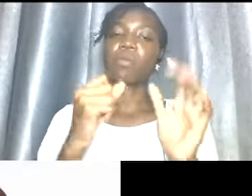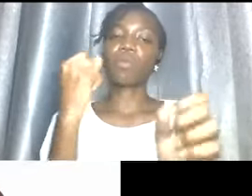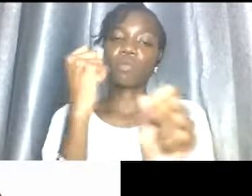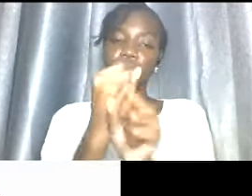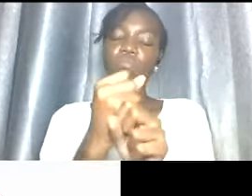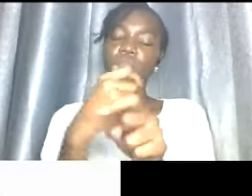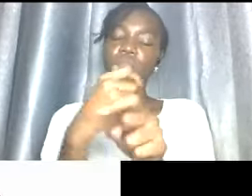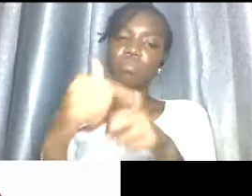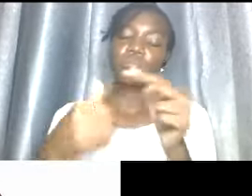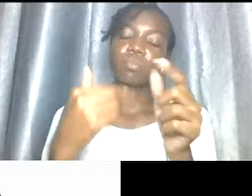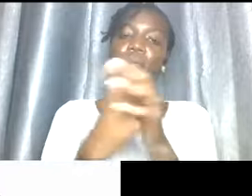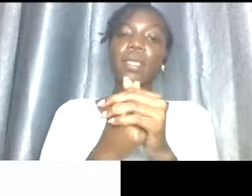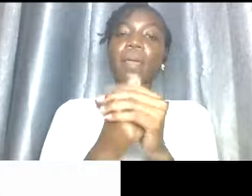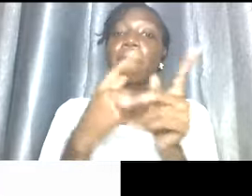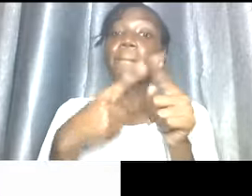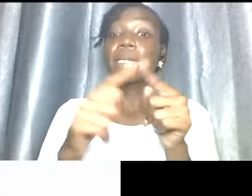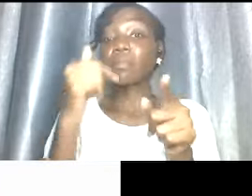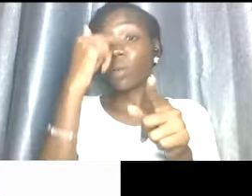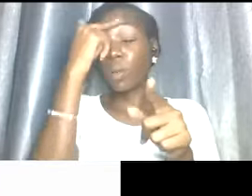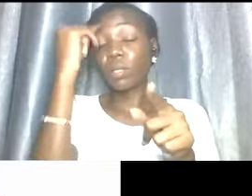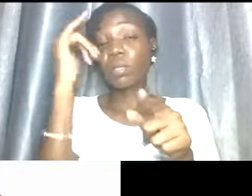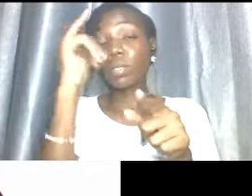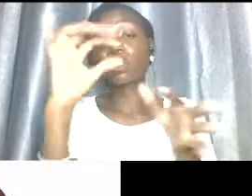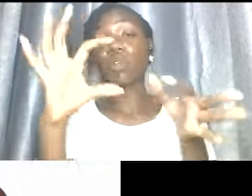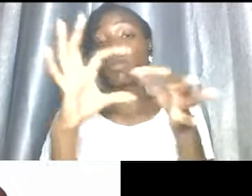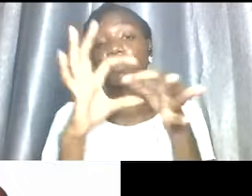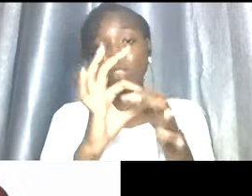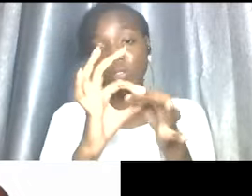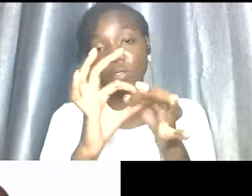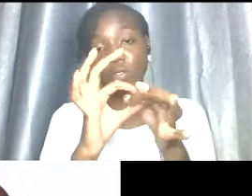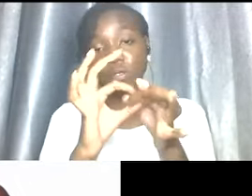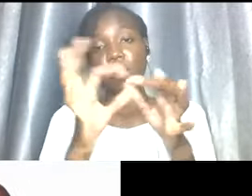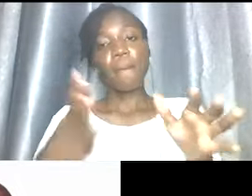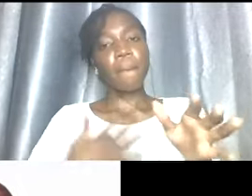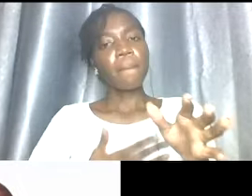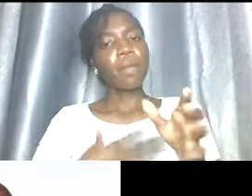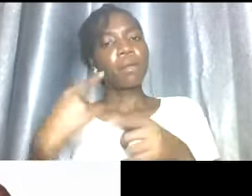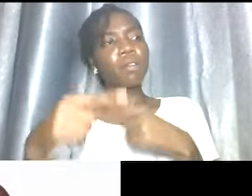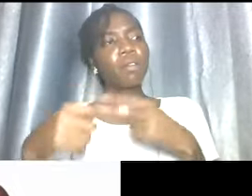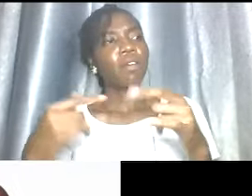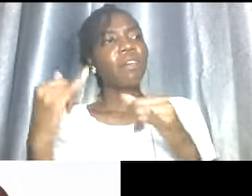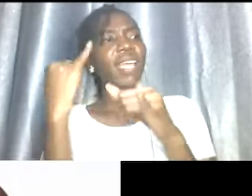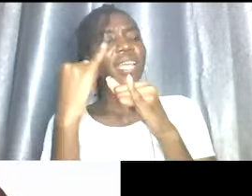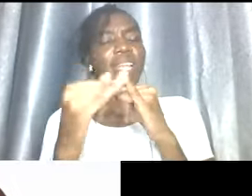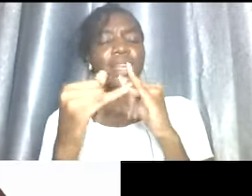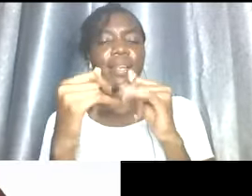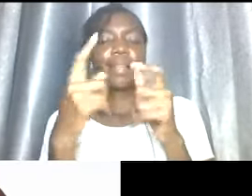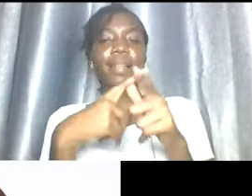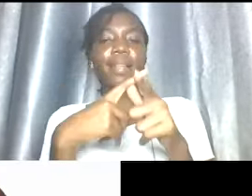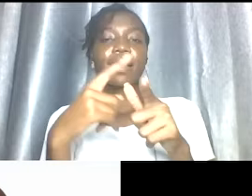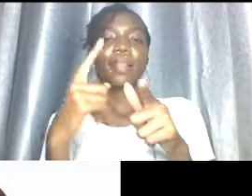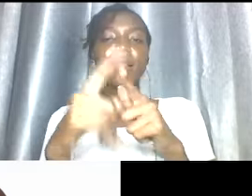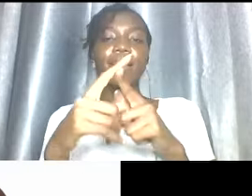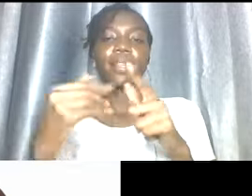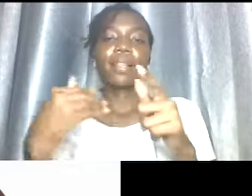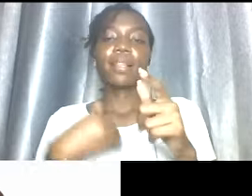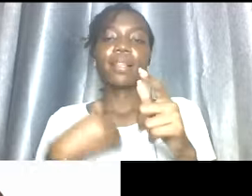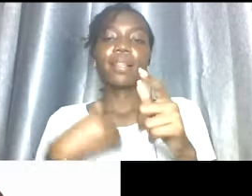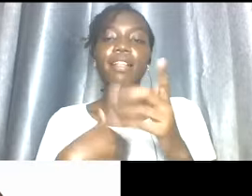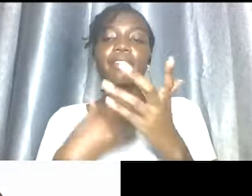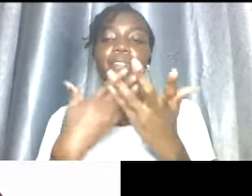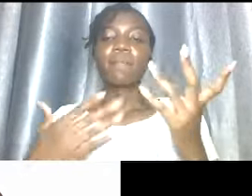Because of that connection, I ended up conducting a project where we refurbished